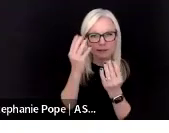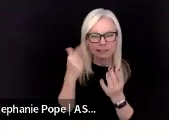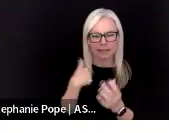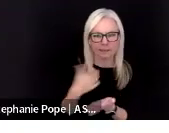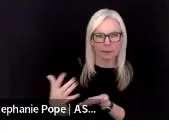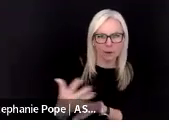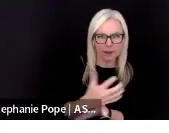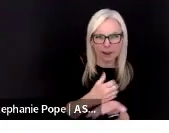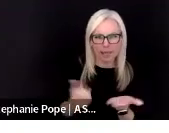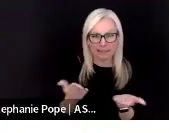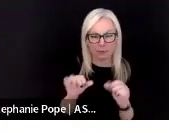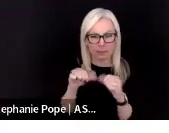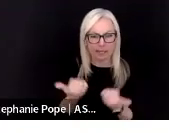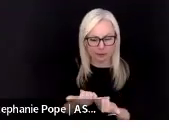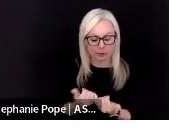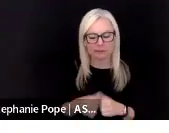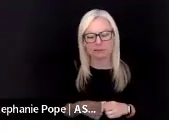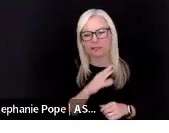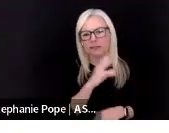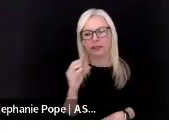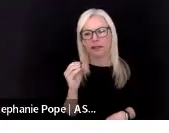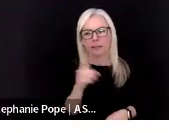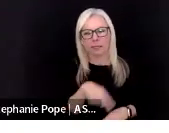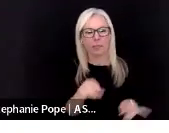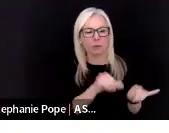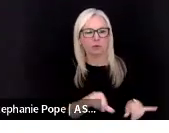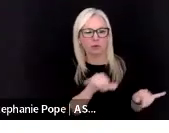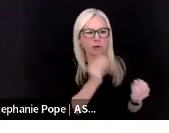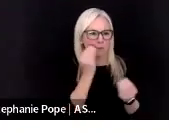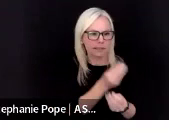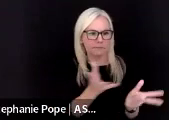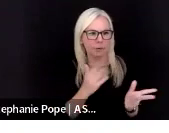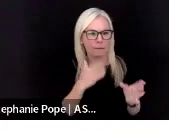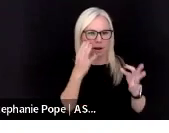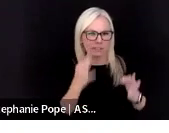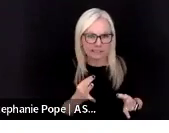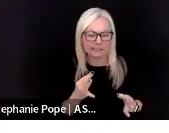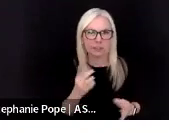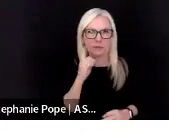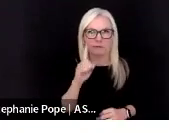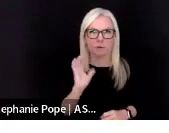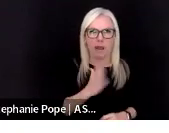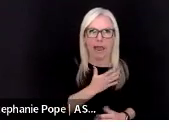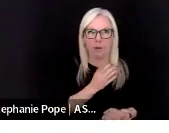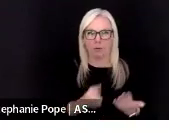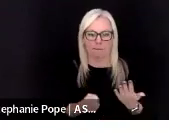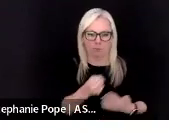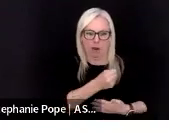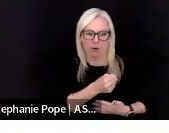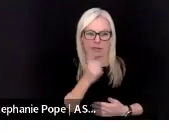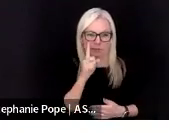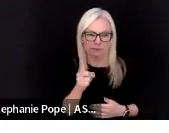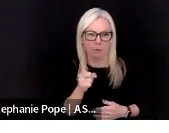collect here at the agency. And those trends inform our decisions with respect to our priorities for abuse and